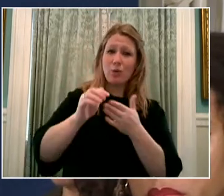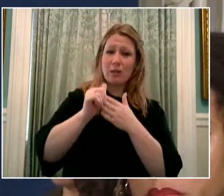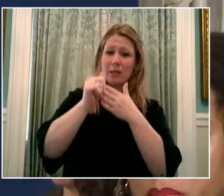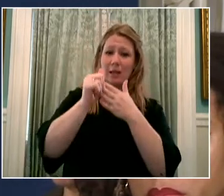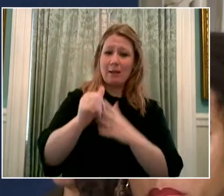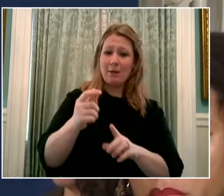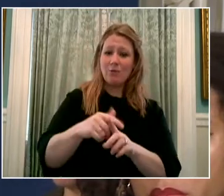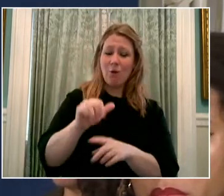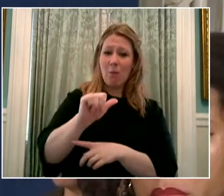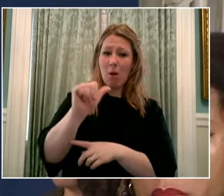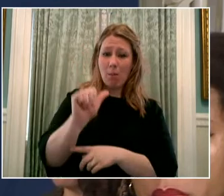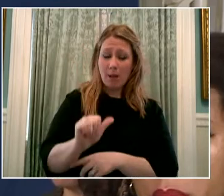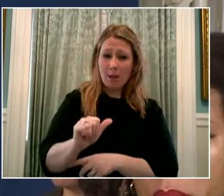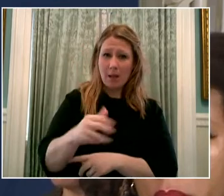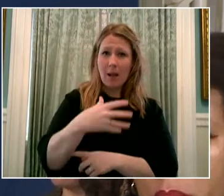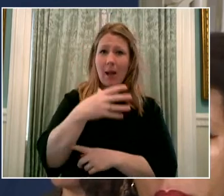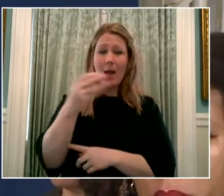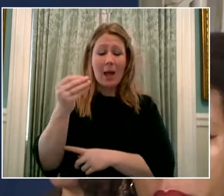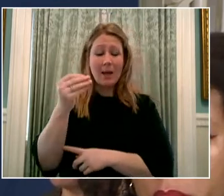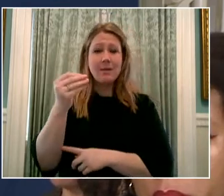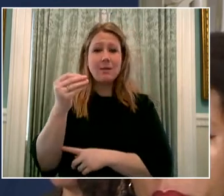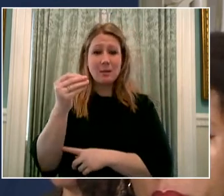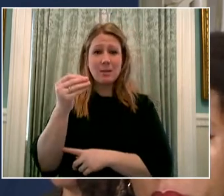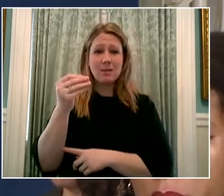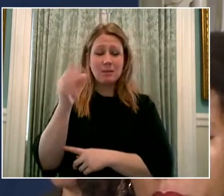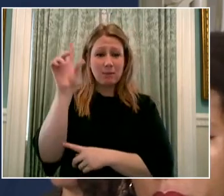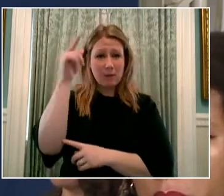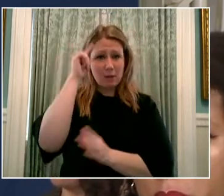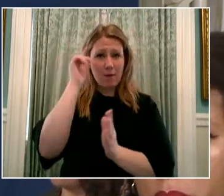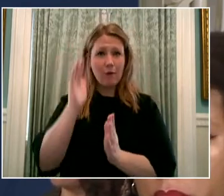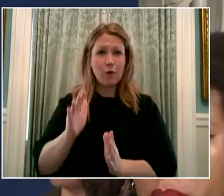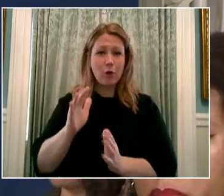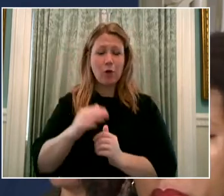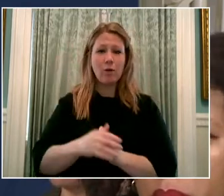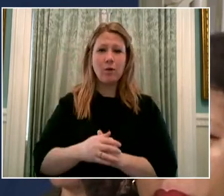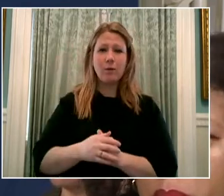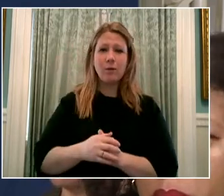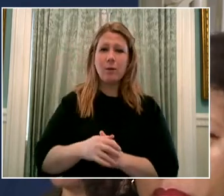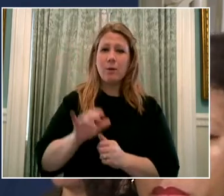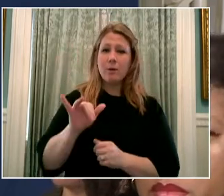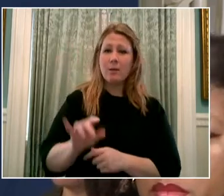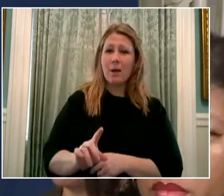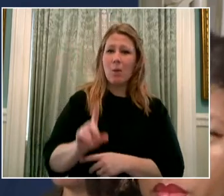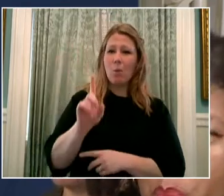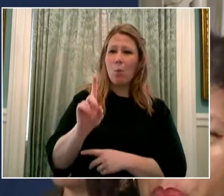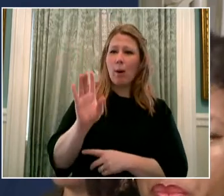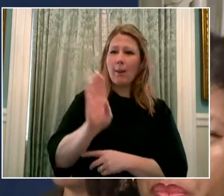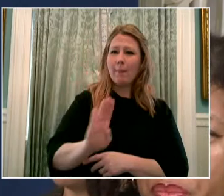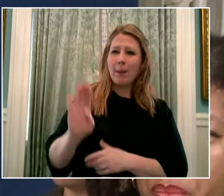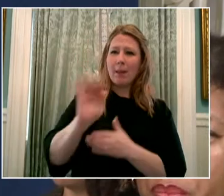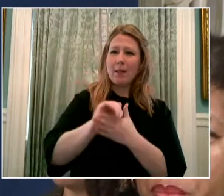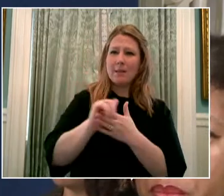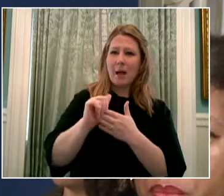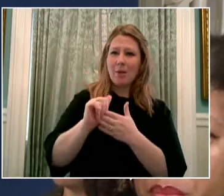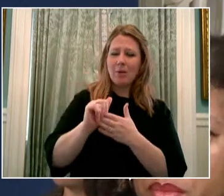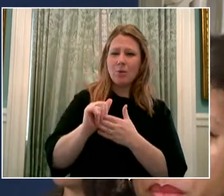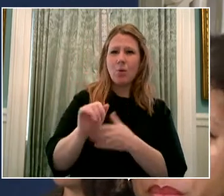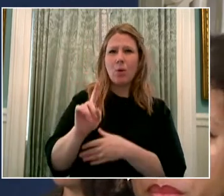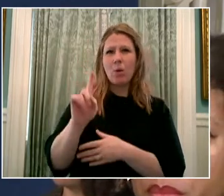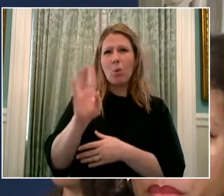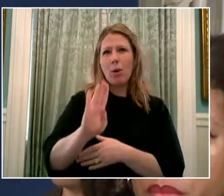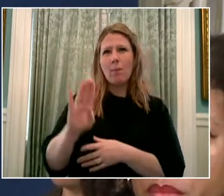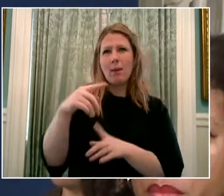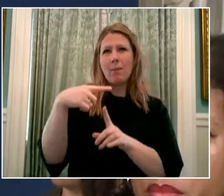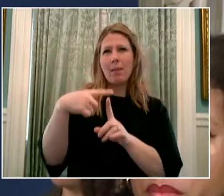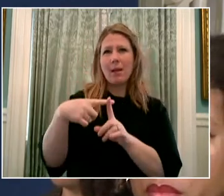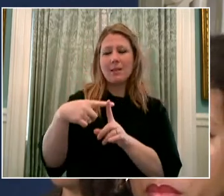understand the urgency of the moment. And a breakdown of the $1 billion plus is a third. We